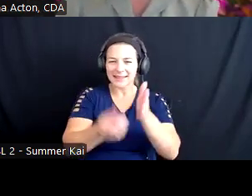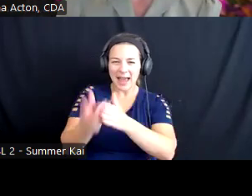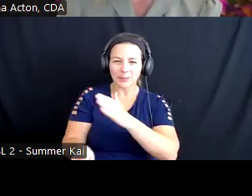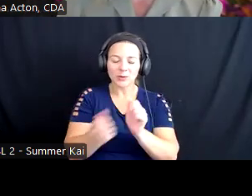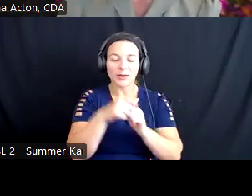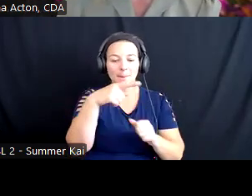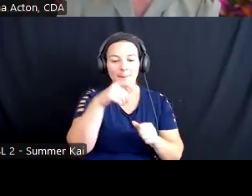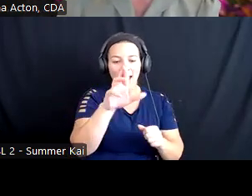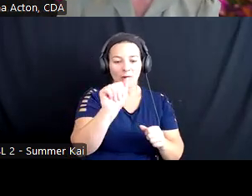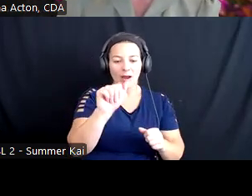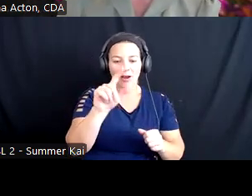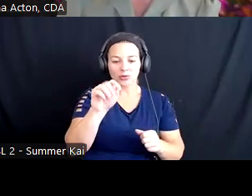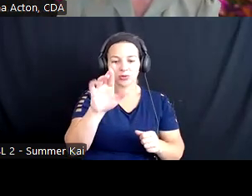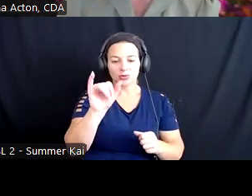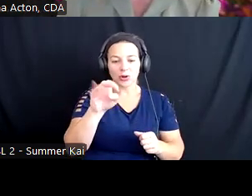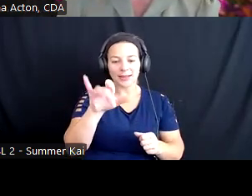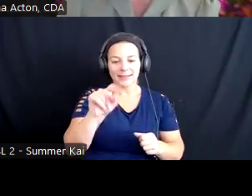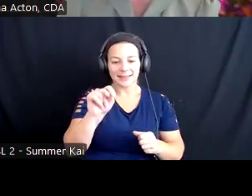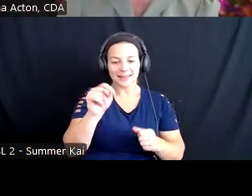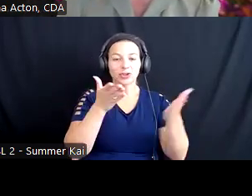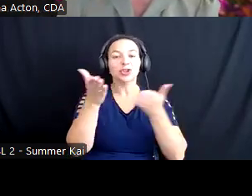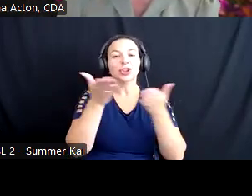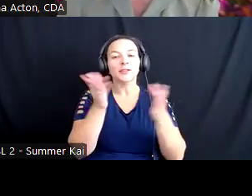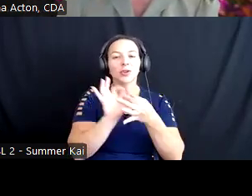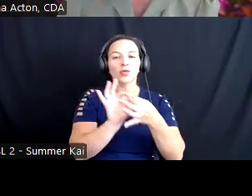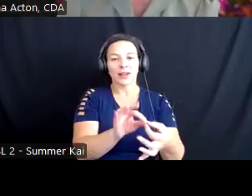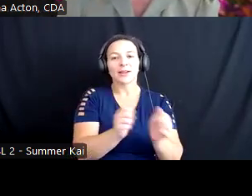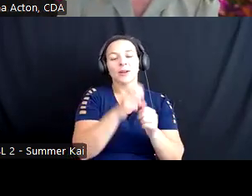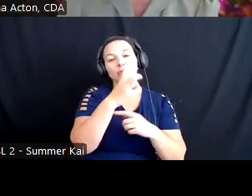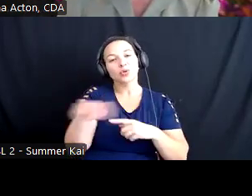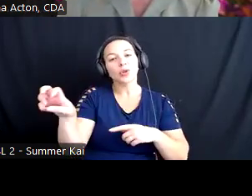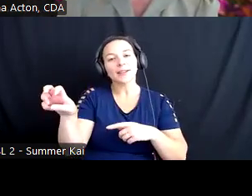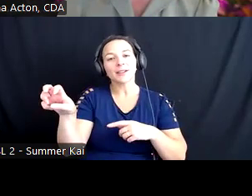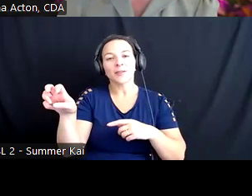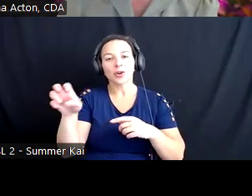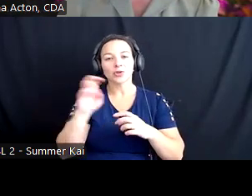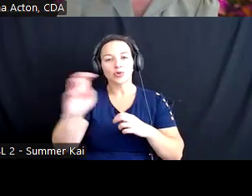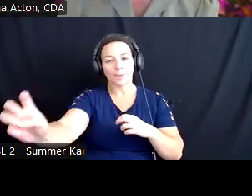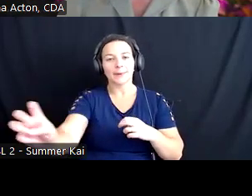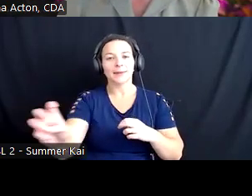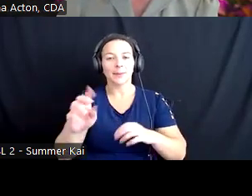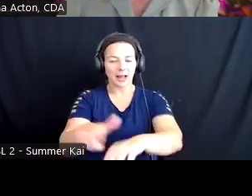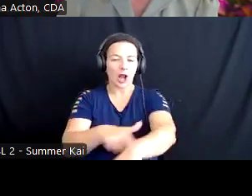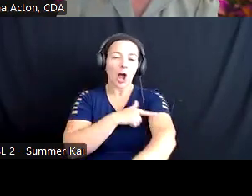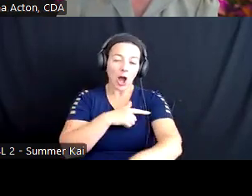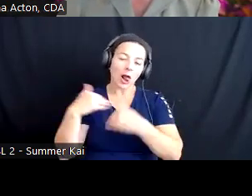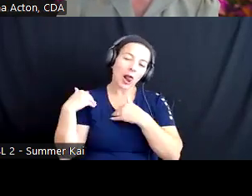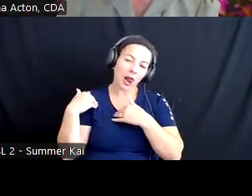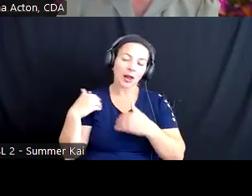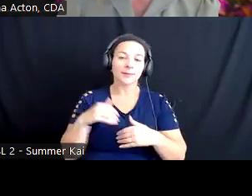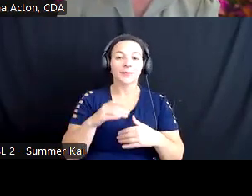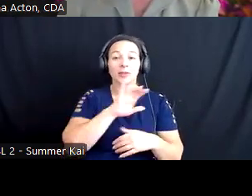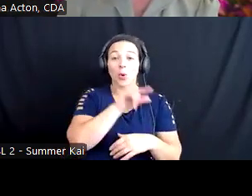services were really around those transfer trips being lengthy and burdensome. The